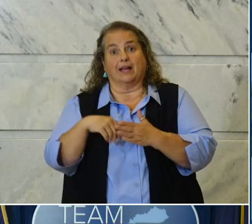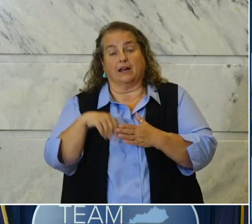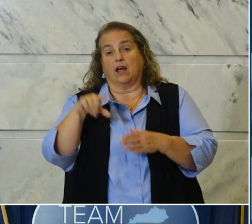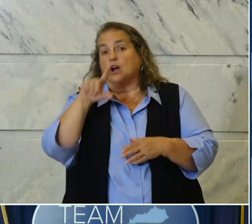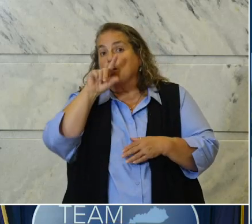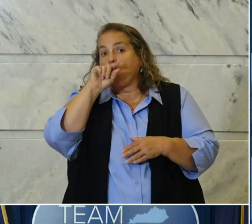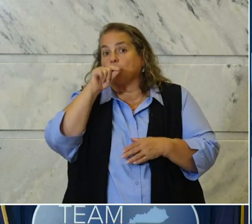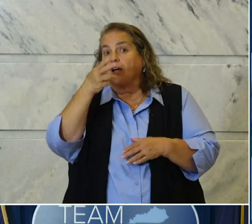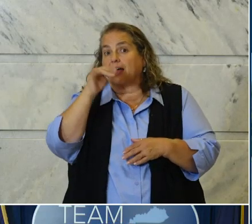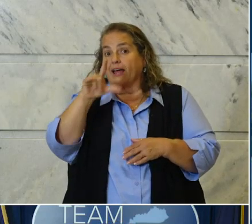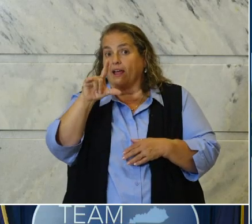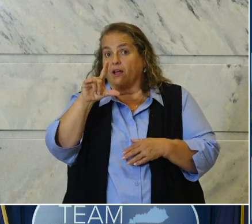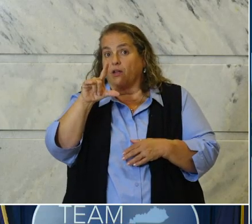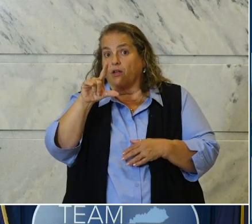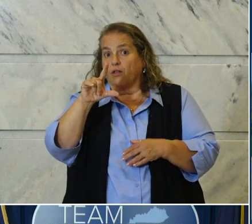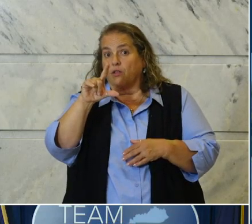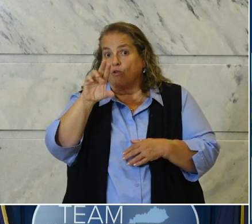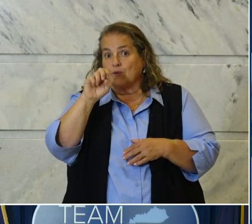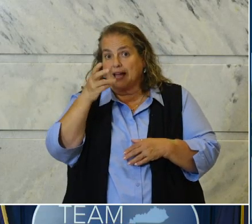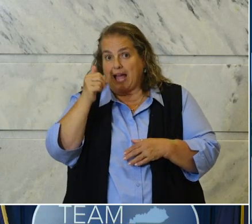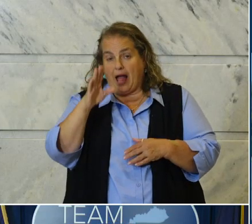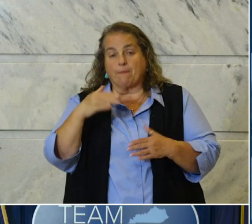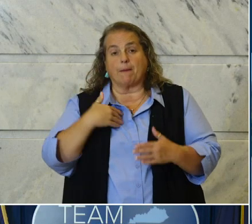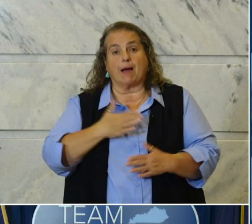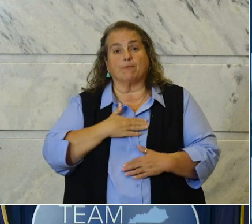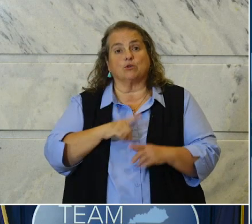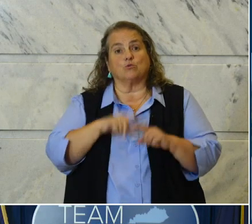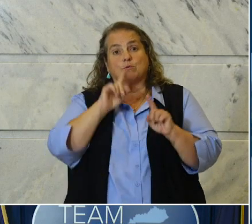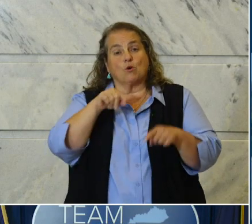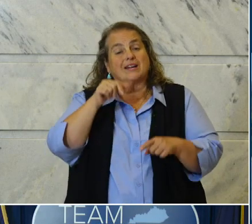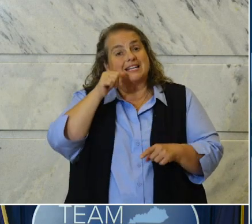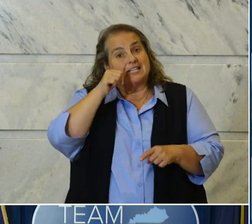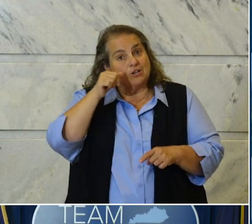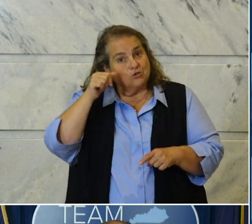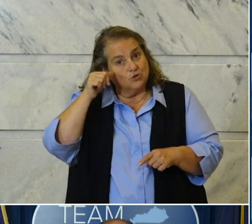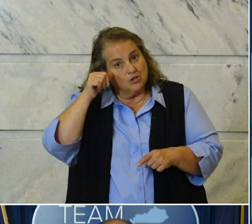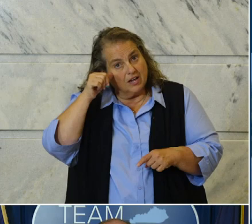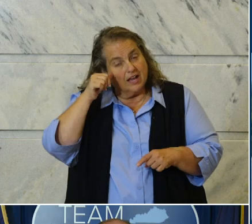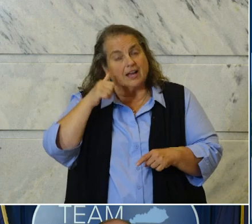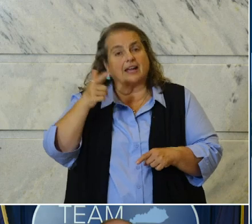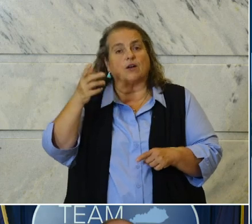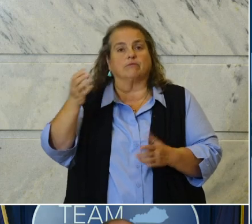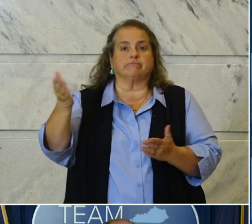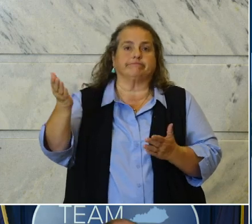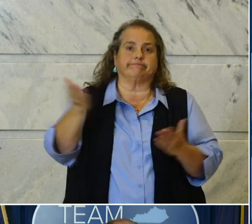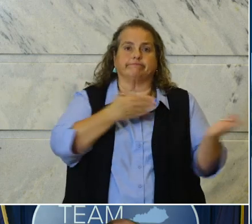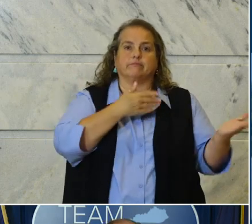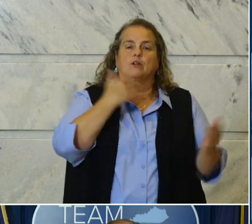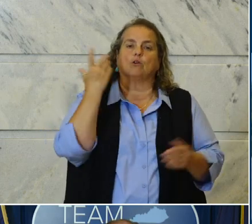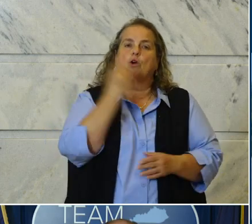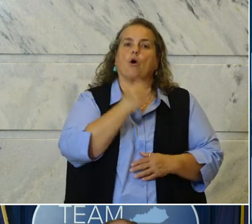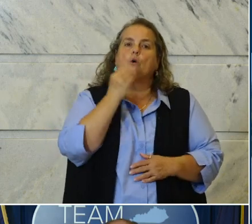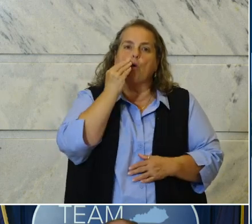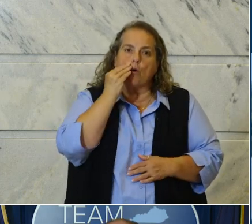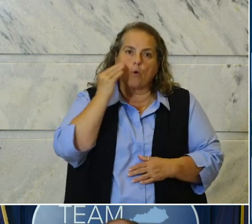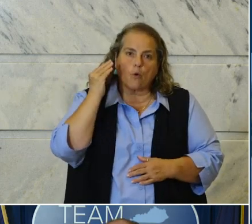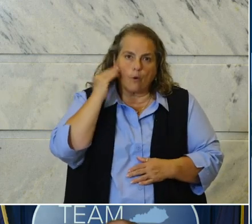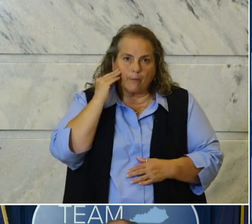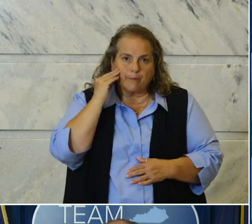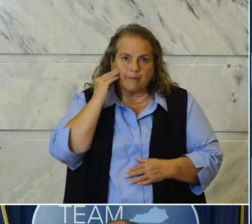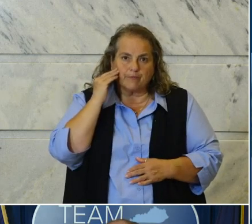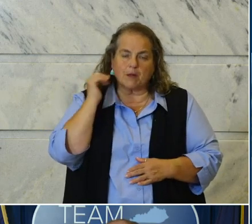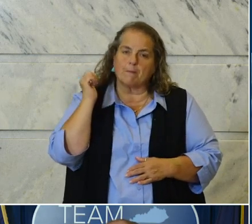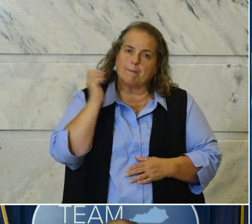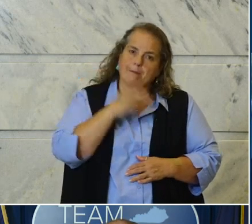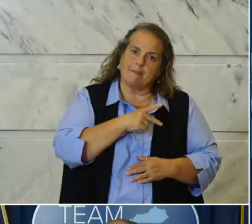Cardinal Hill, I'm happy to report that yesterday he was able to return home, back